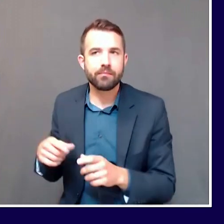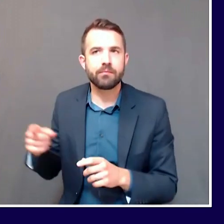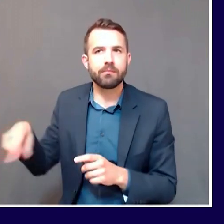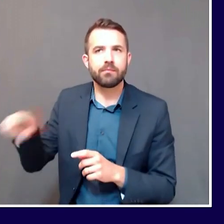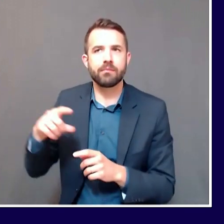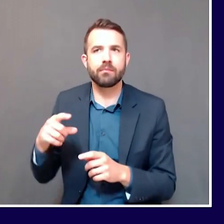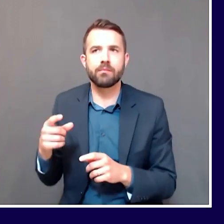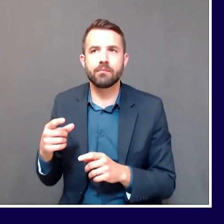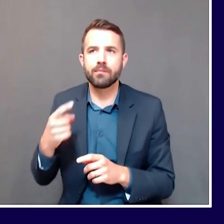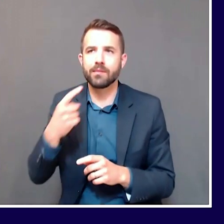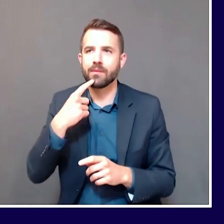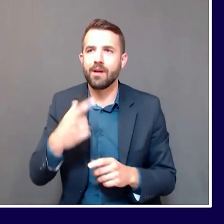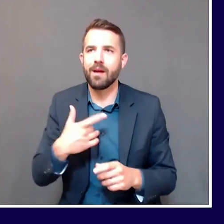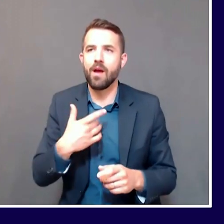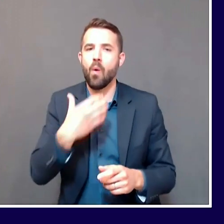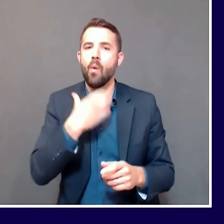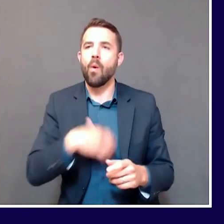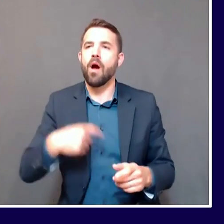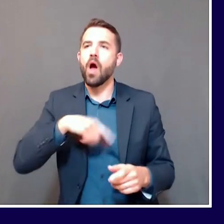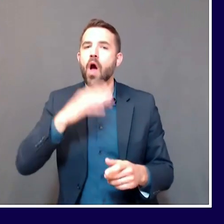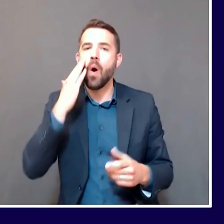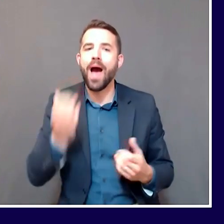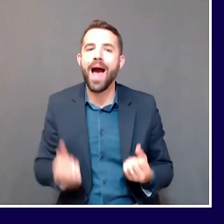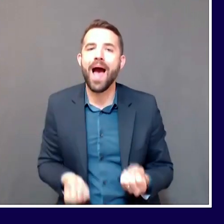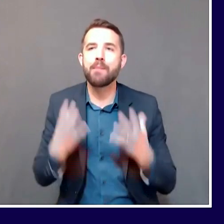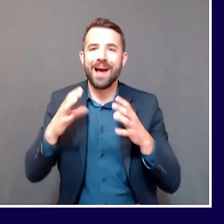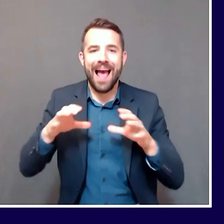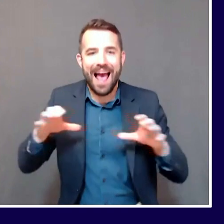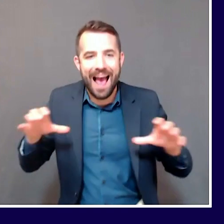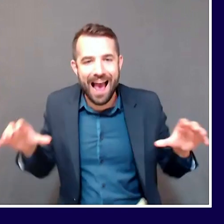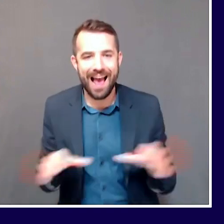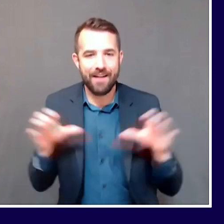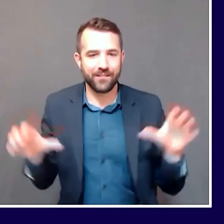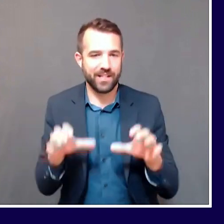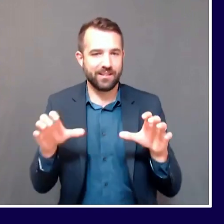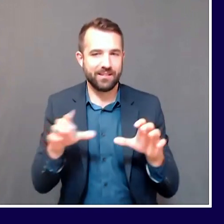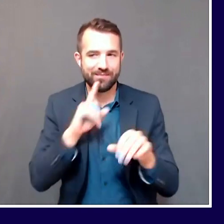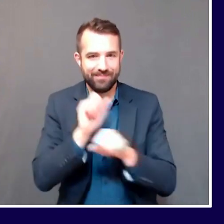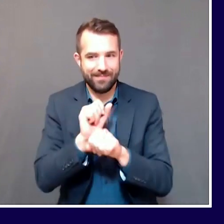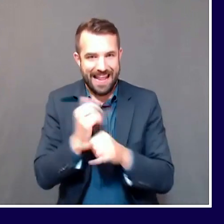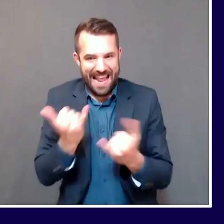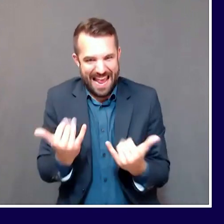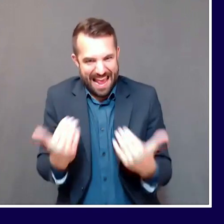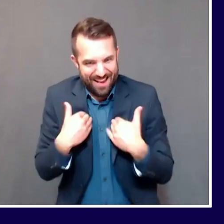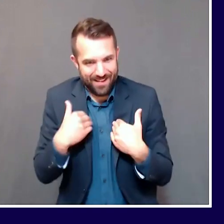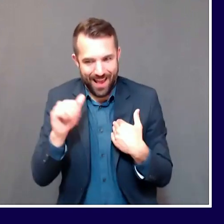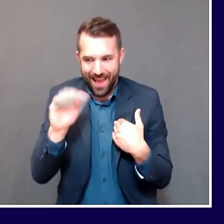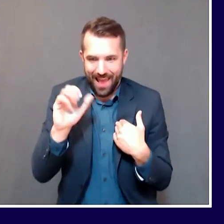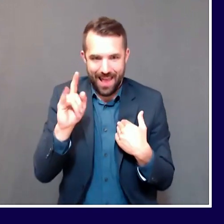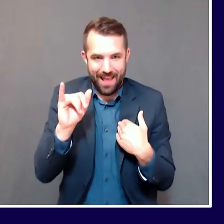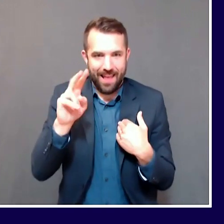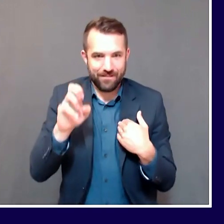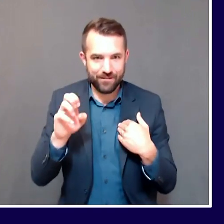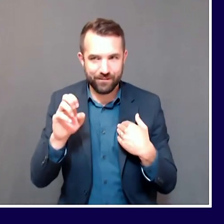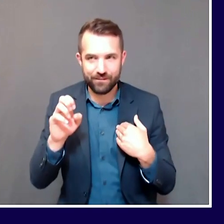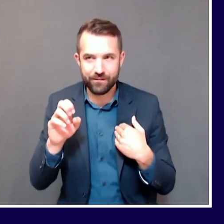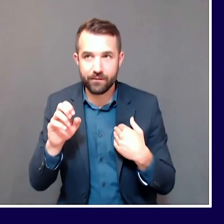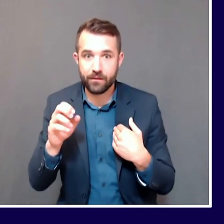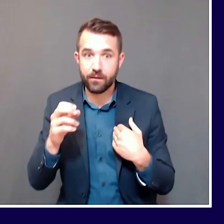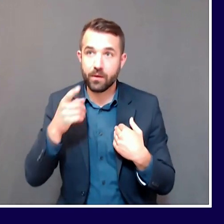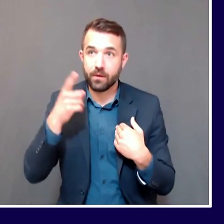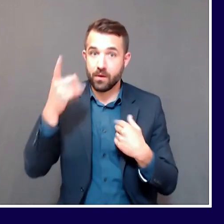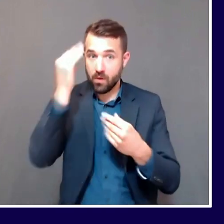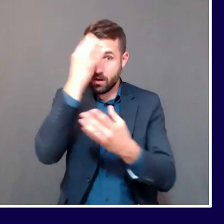at the municipal level so that they can respond more effectively. Is the CDC planning to release active case data at